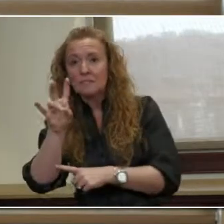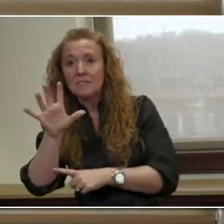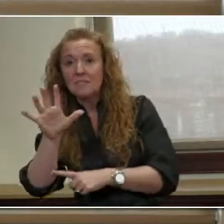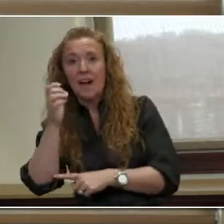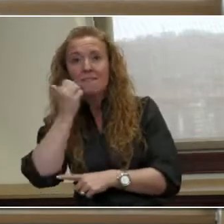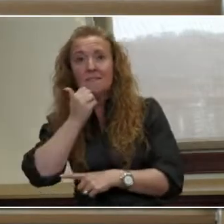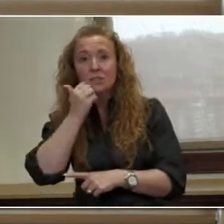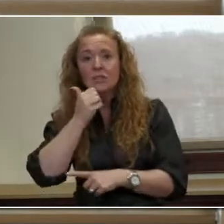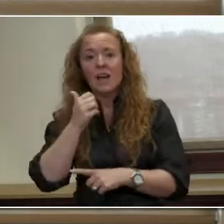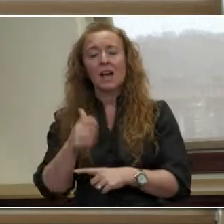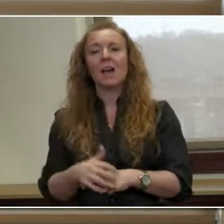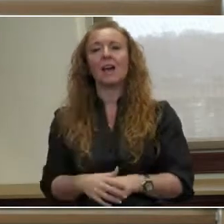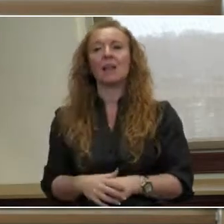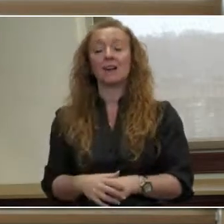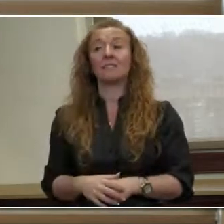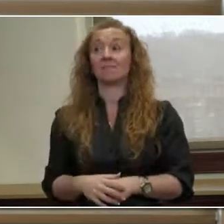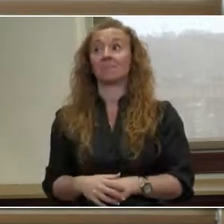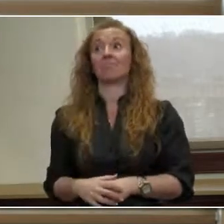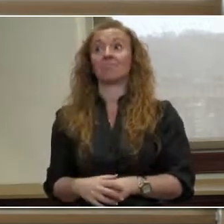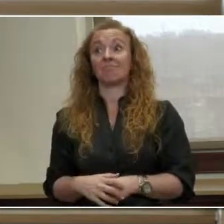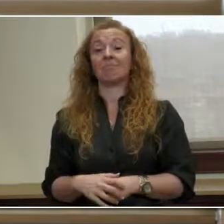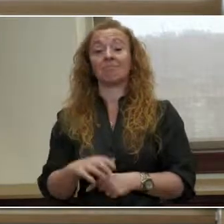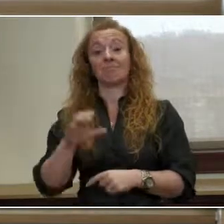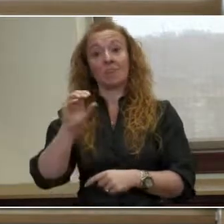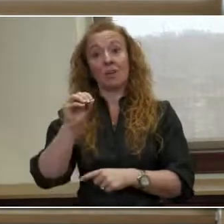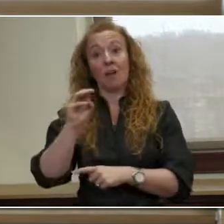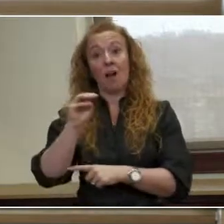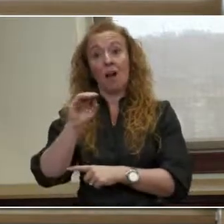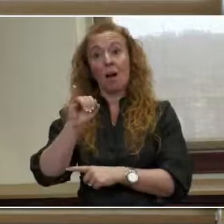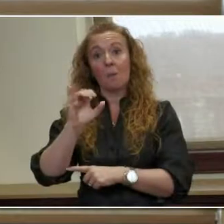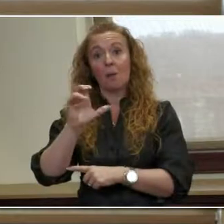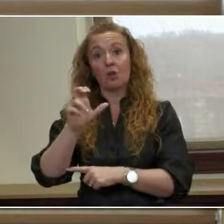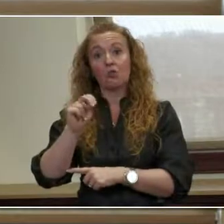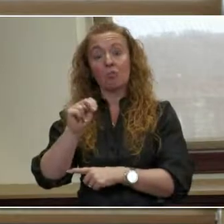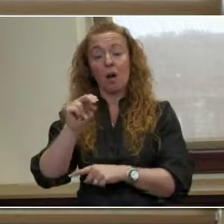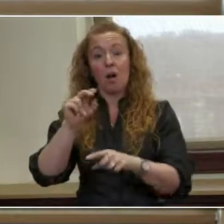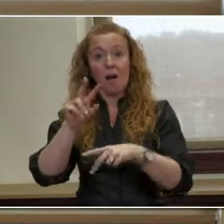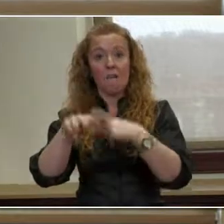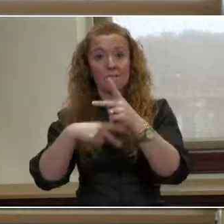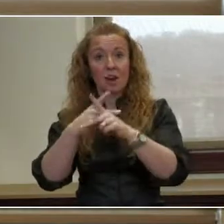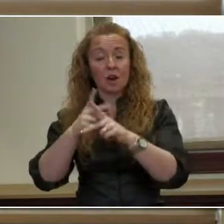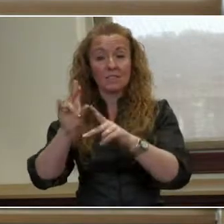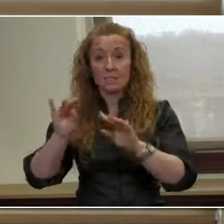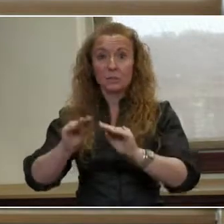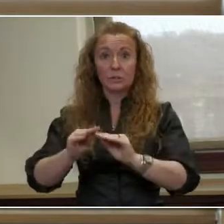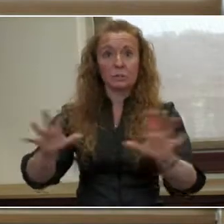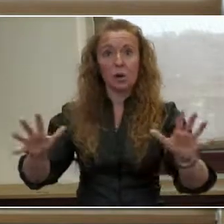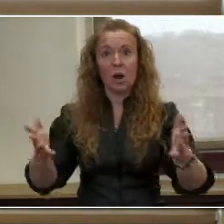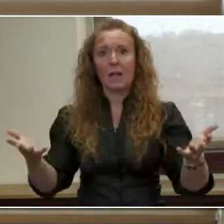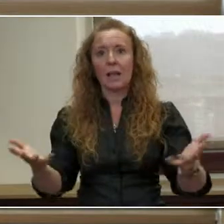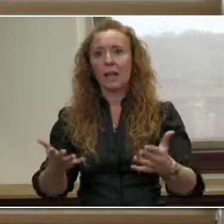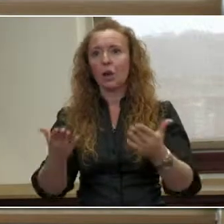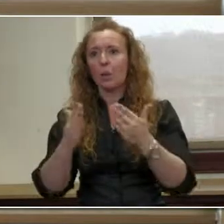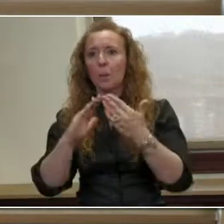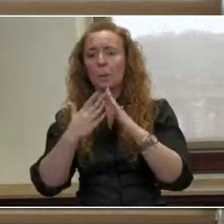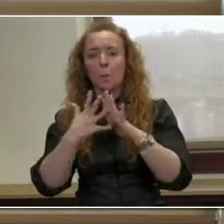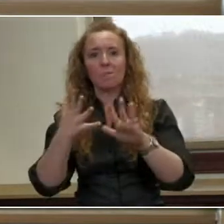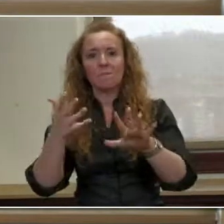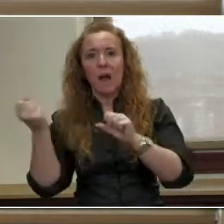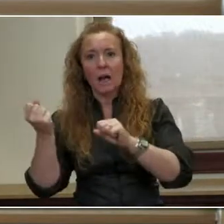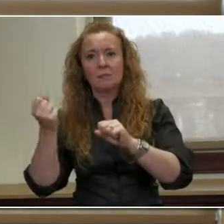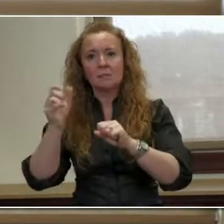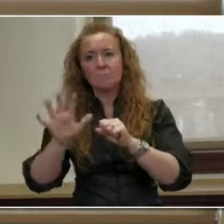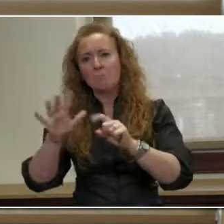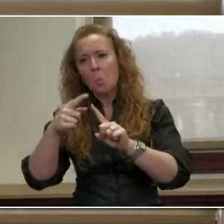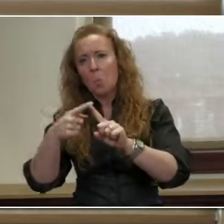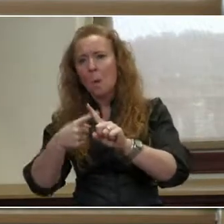175 per day, as that Omicron variant spread through this community very quickly for a month